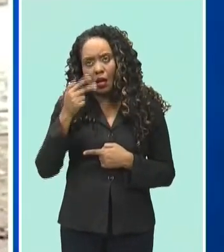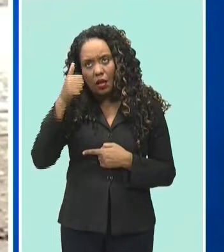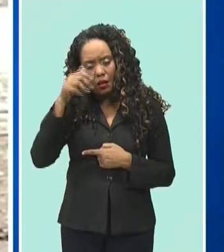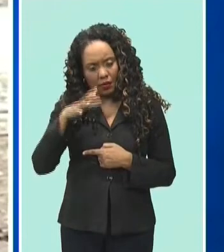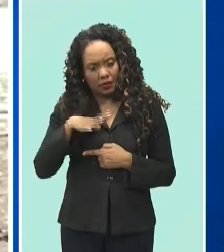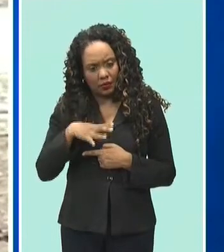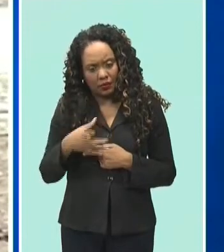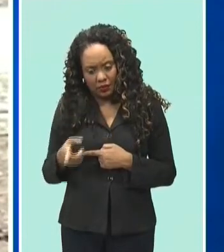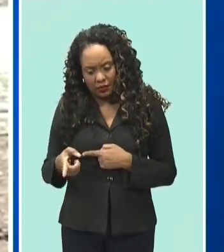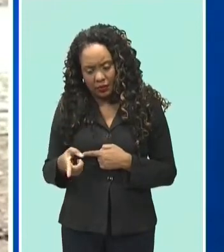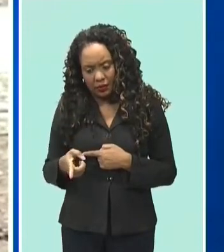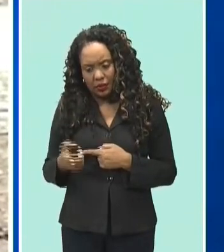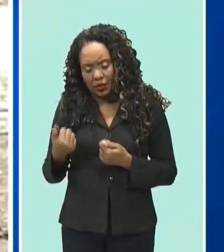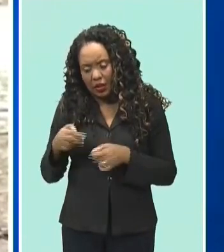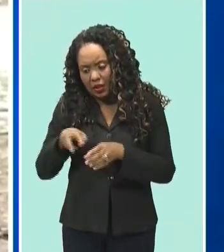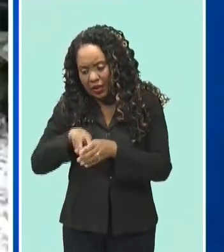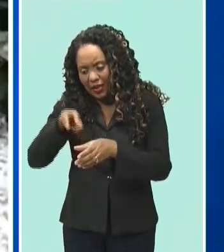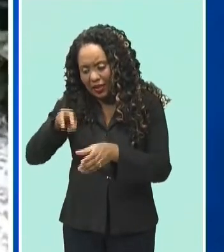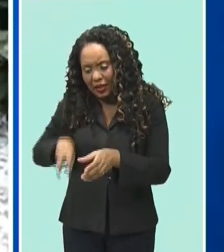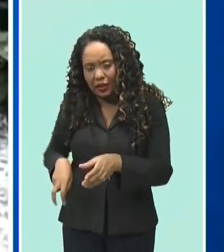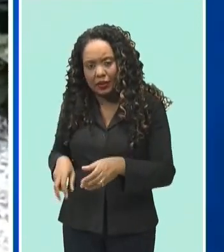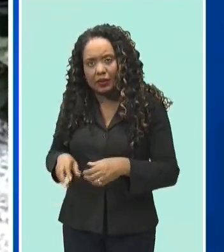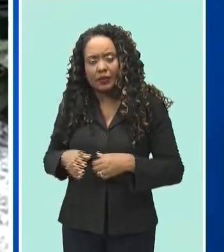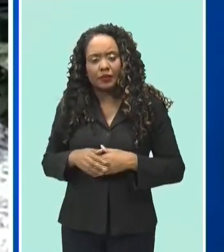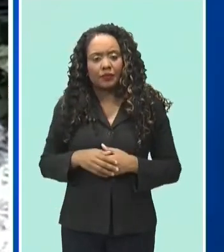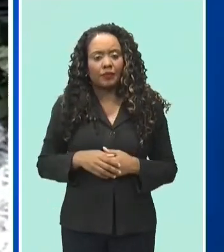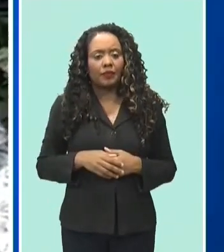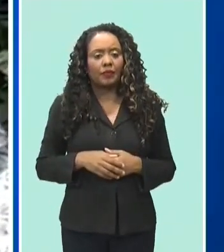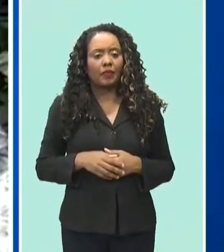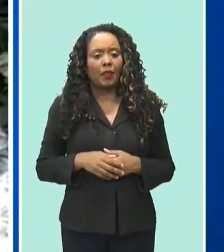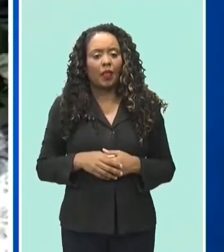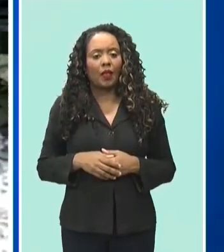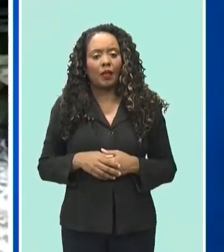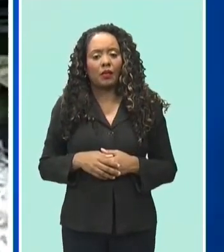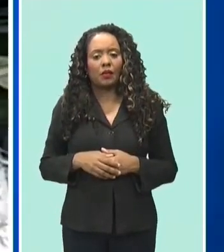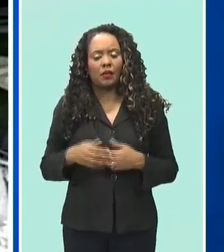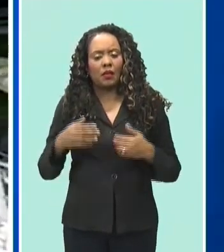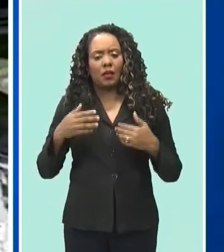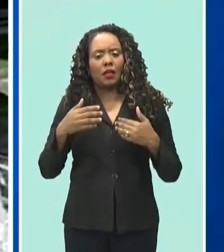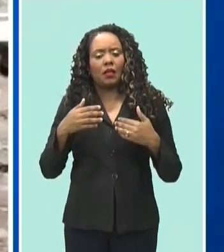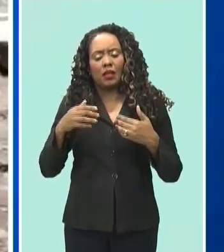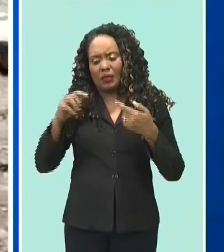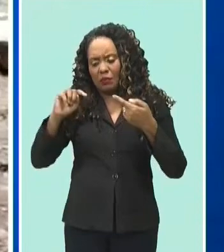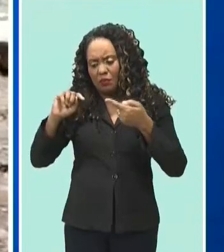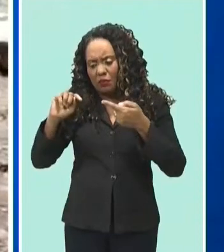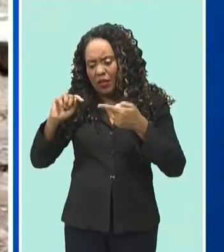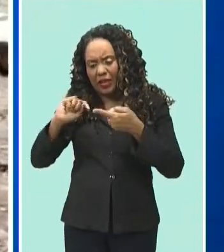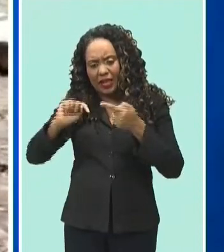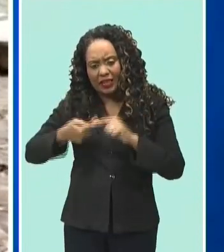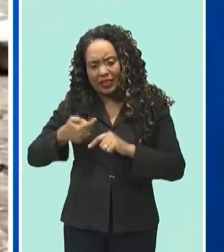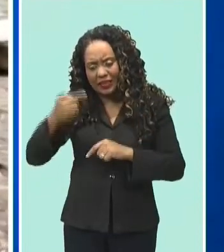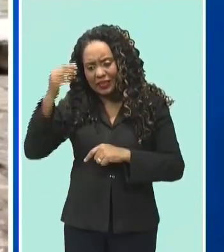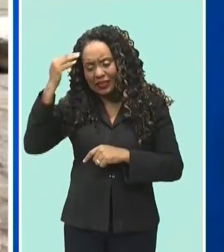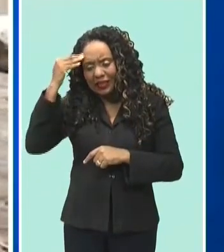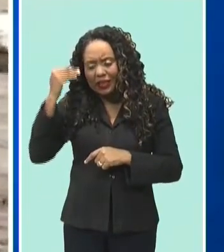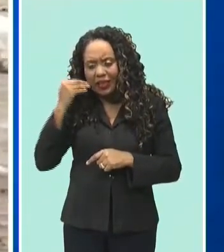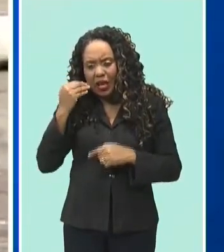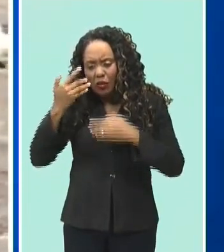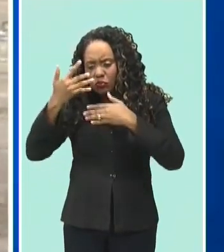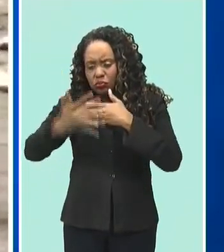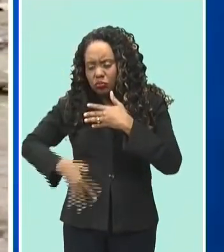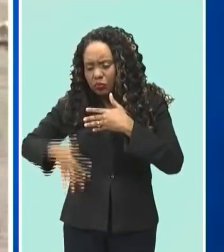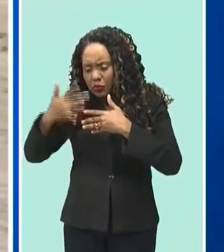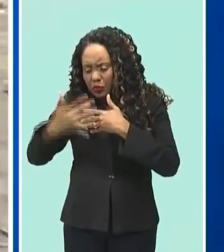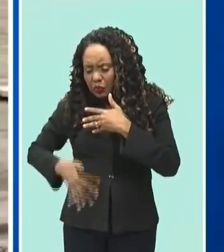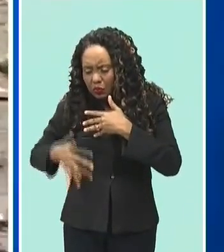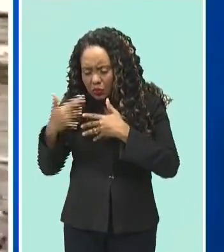of the vehicle along with his driver. I saw he had an injury in his head and he was bleeding a lot. That's what